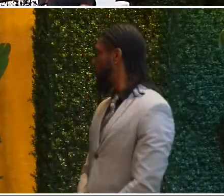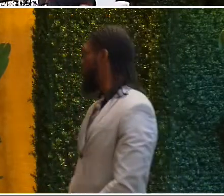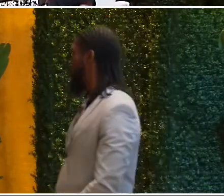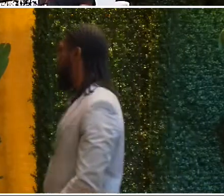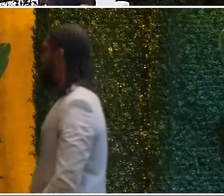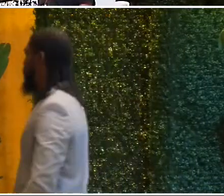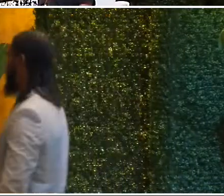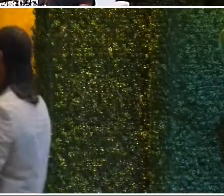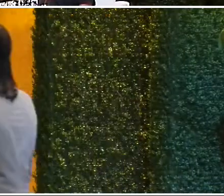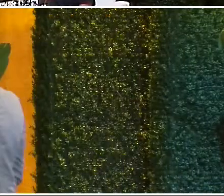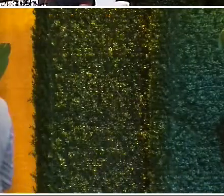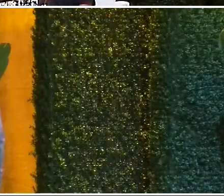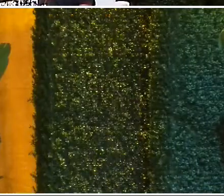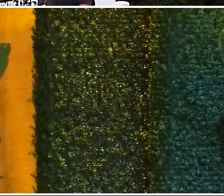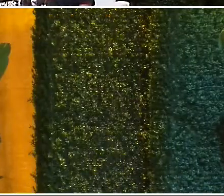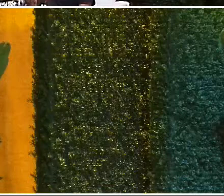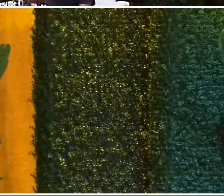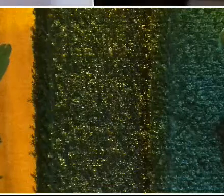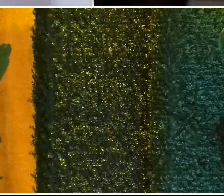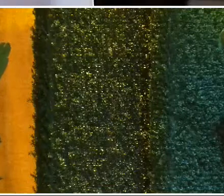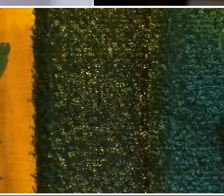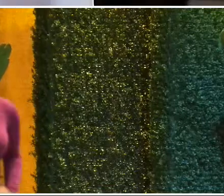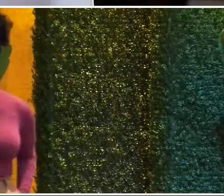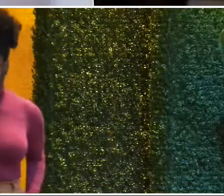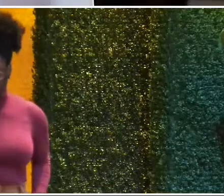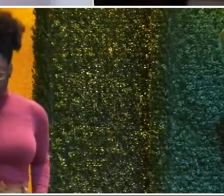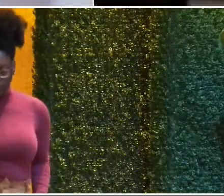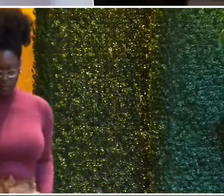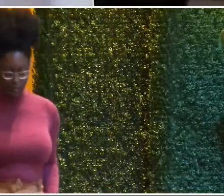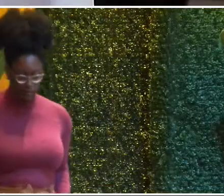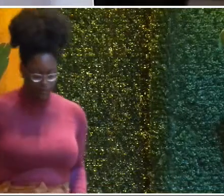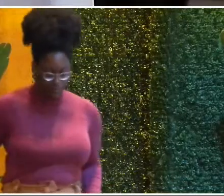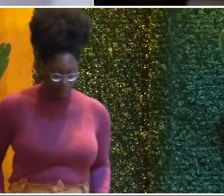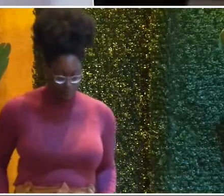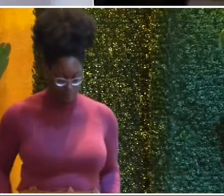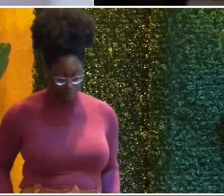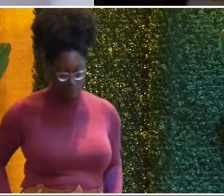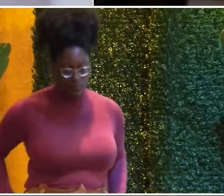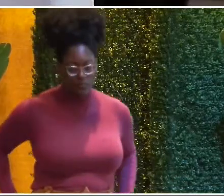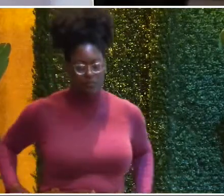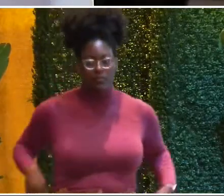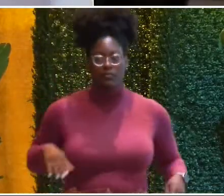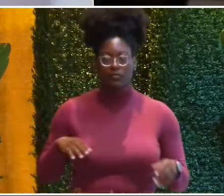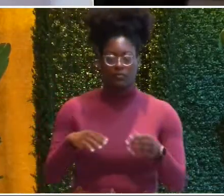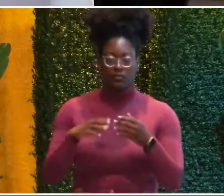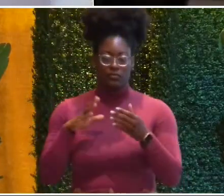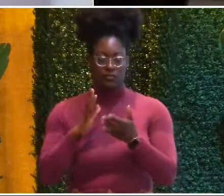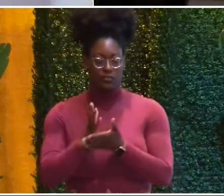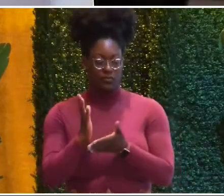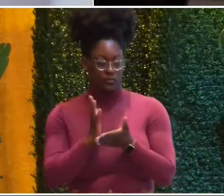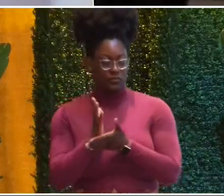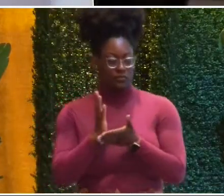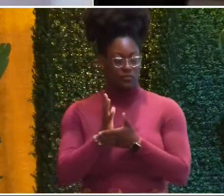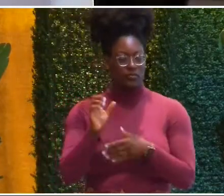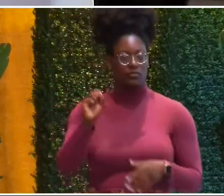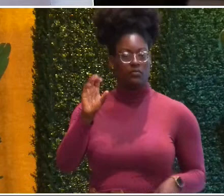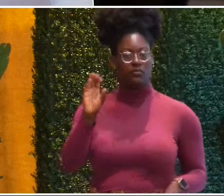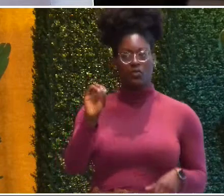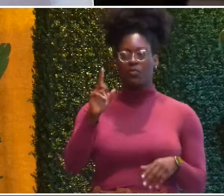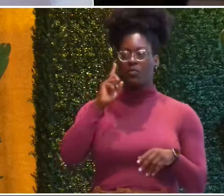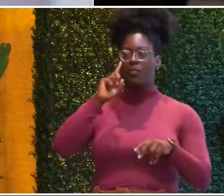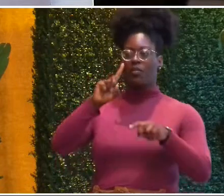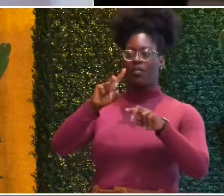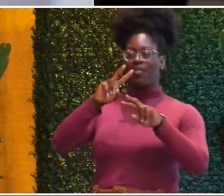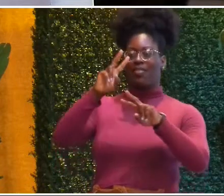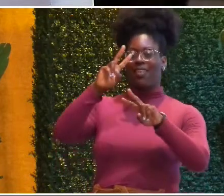Okay. Go for it. So I wrote Hood Feminism, right? And I got criticized a lot because of a hashtag, Solidarity is for